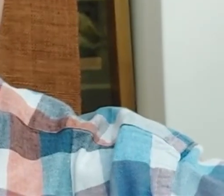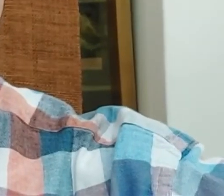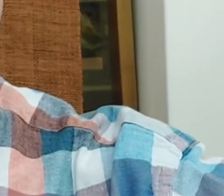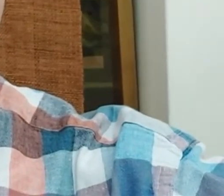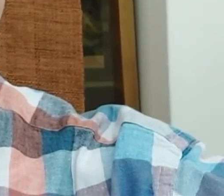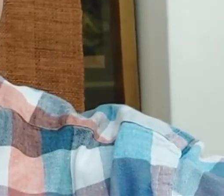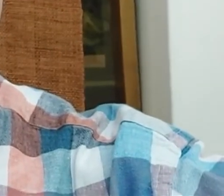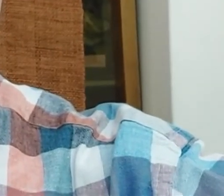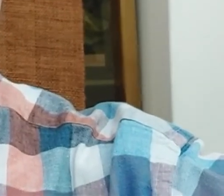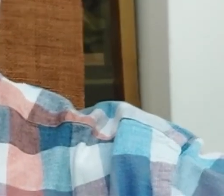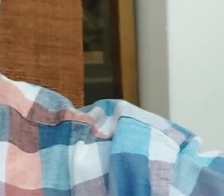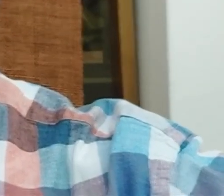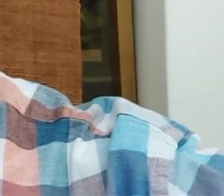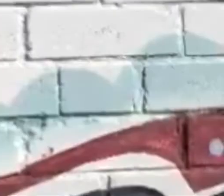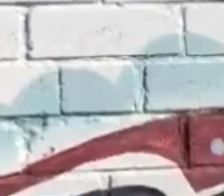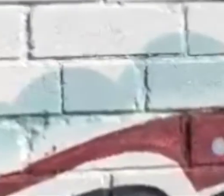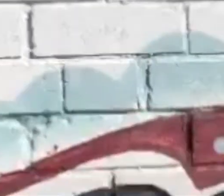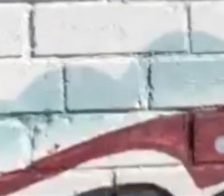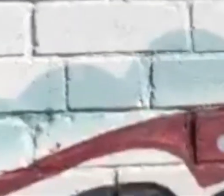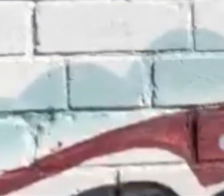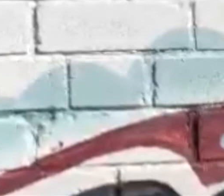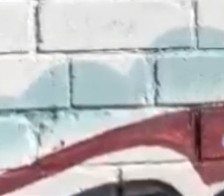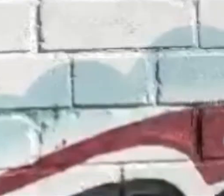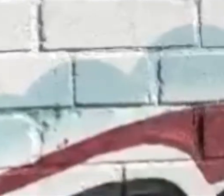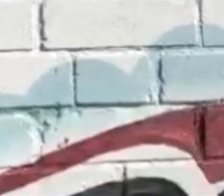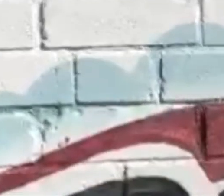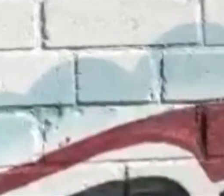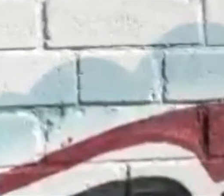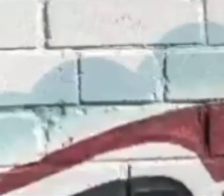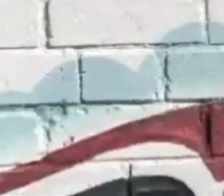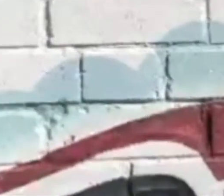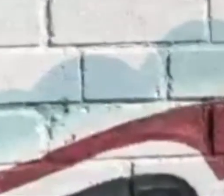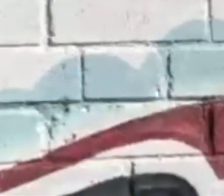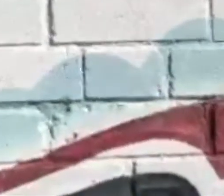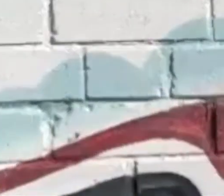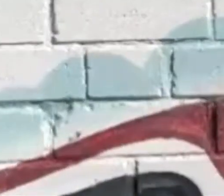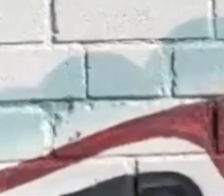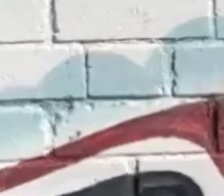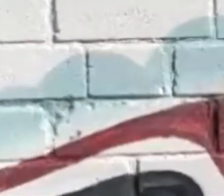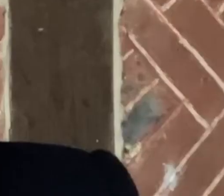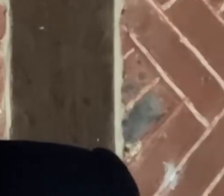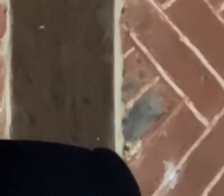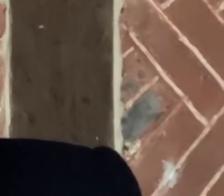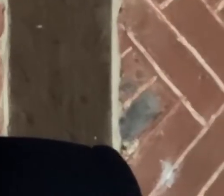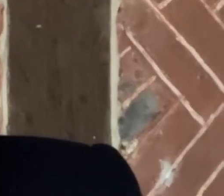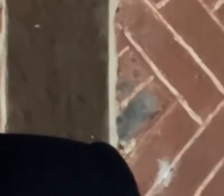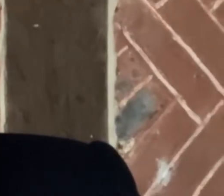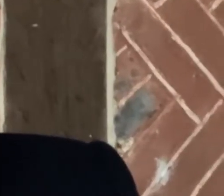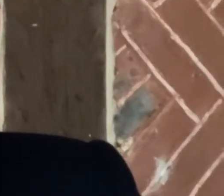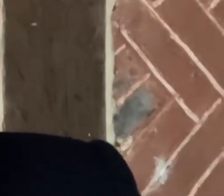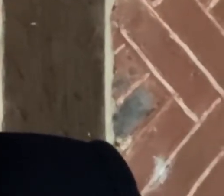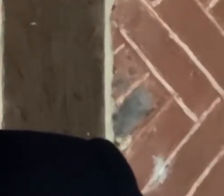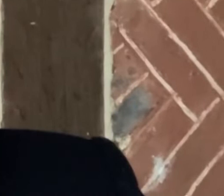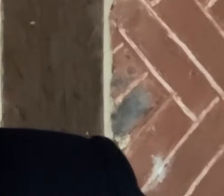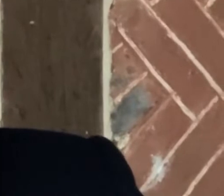much more effectively as Lib Dems abroad. We're the only party that has representation in Parliament for Brits living abroad. In the House of Lords, whether you